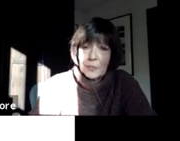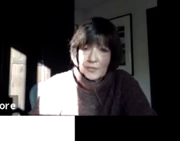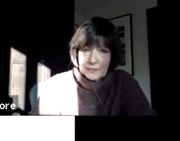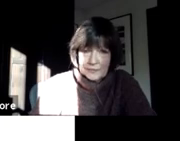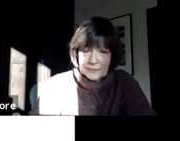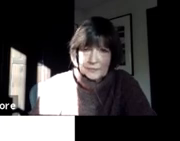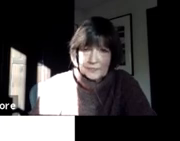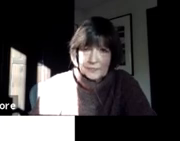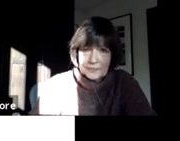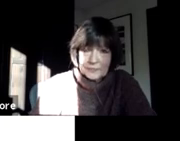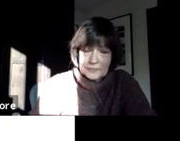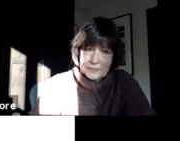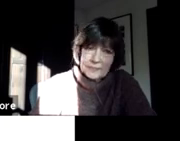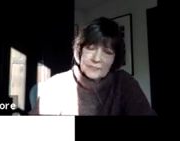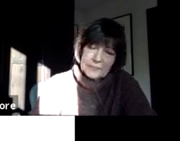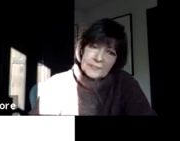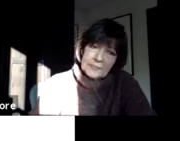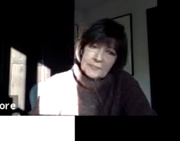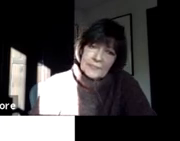Say something.